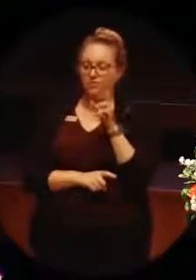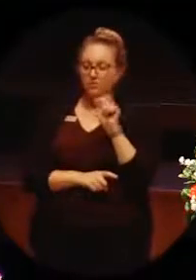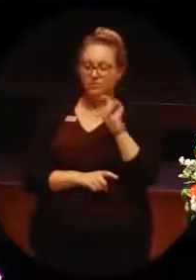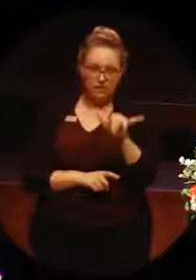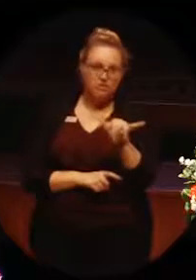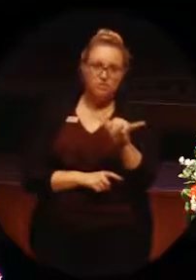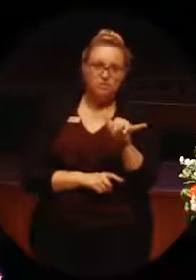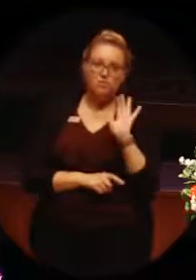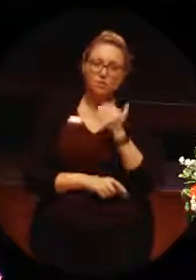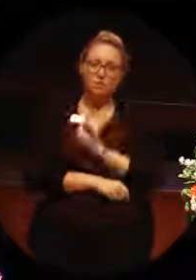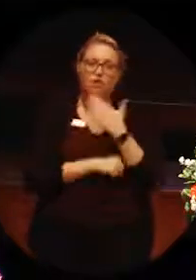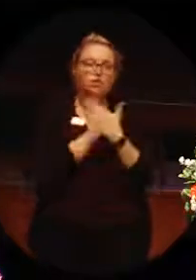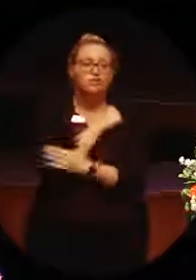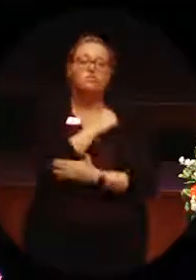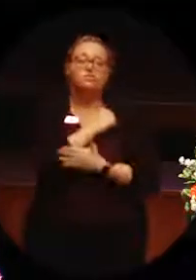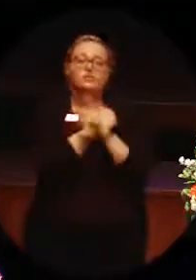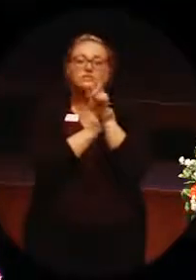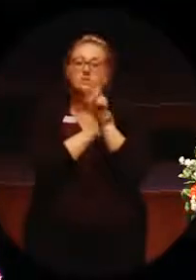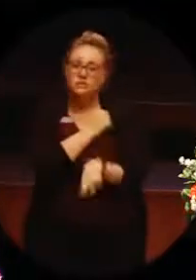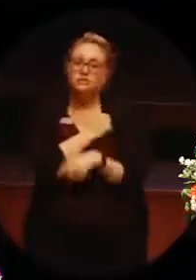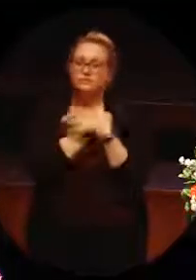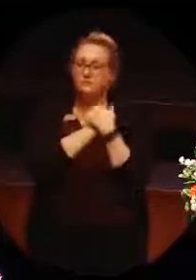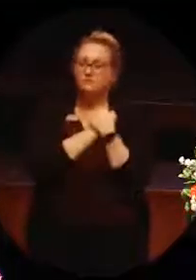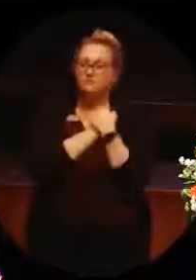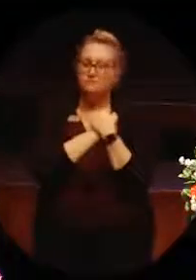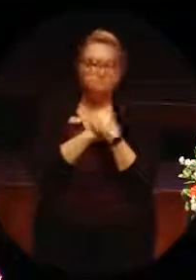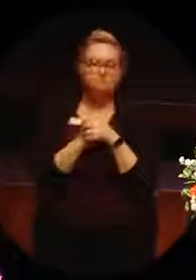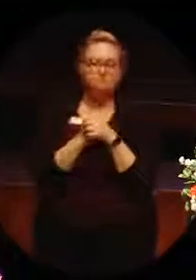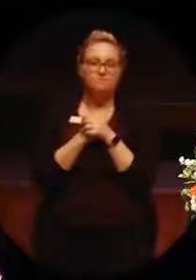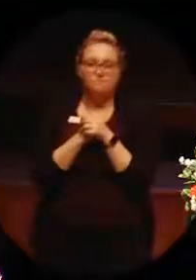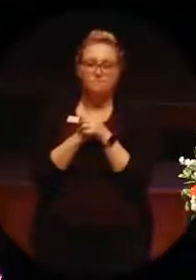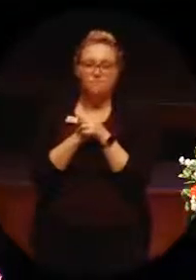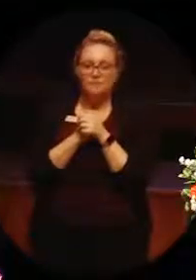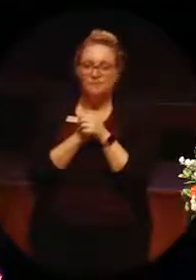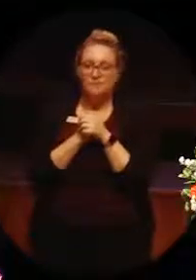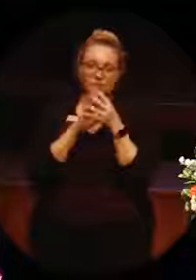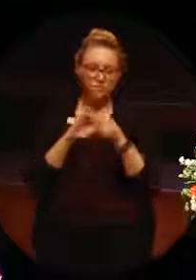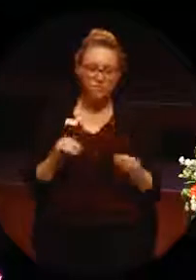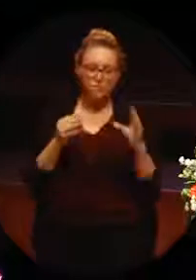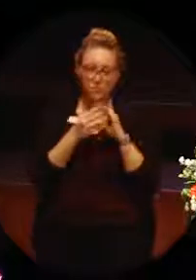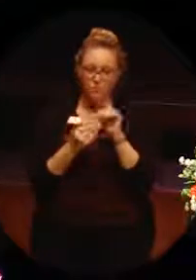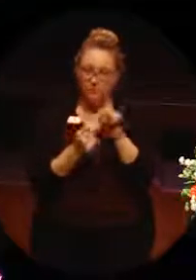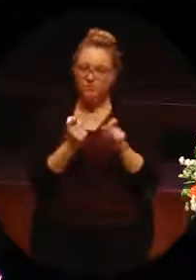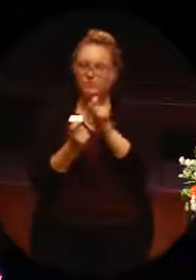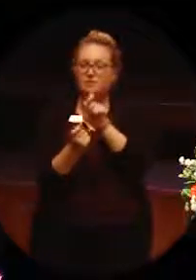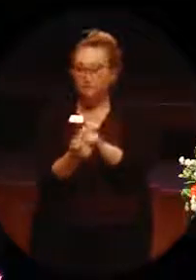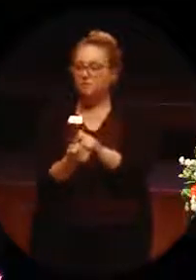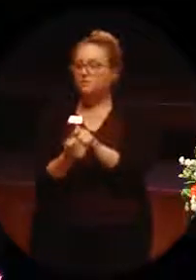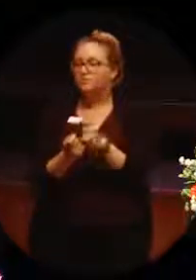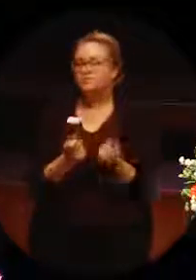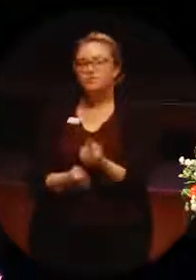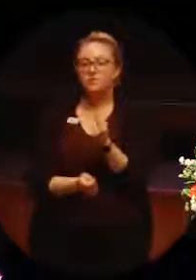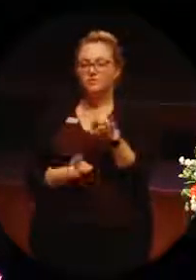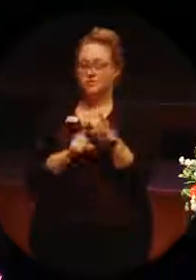country very desperately needs now. And they made this statement, told a story